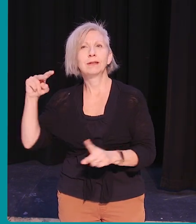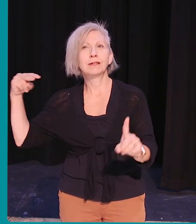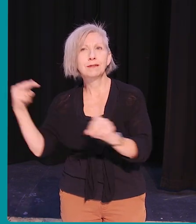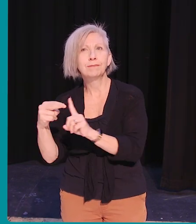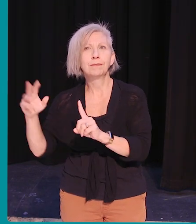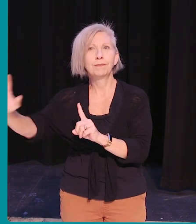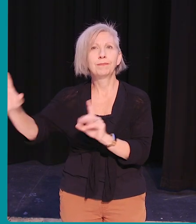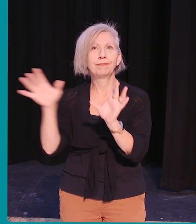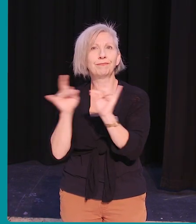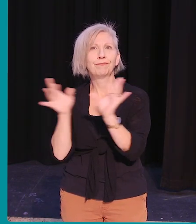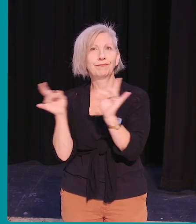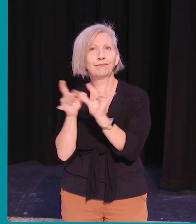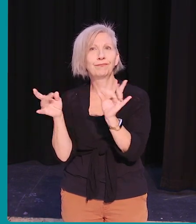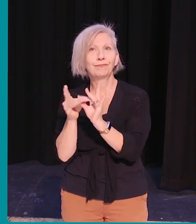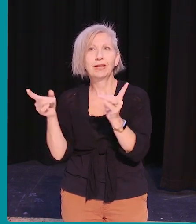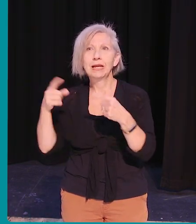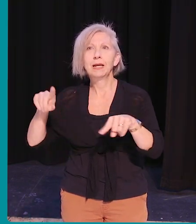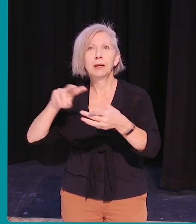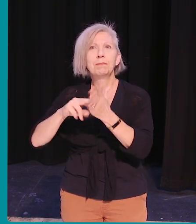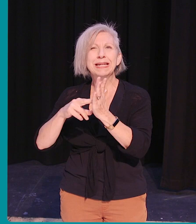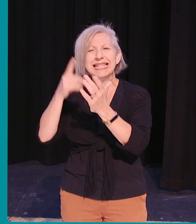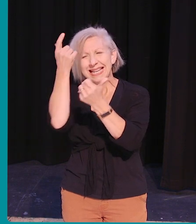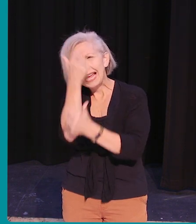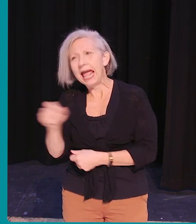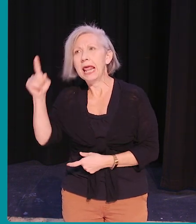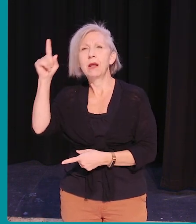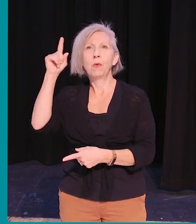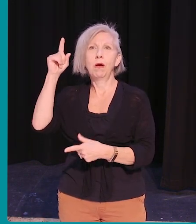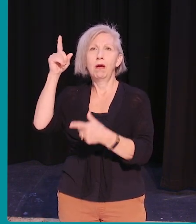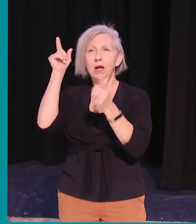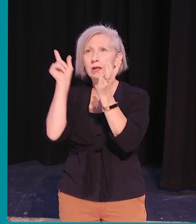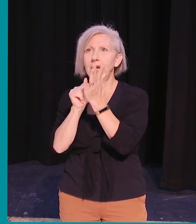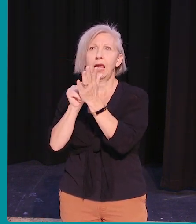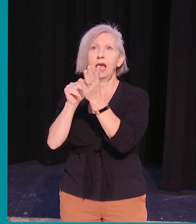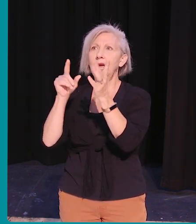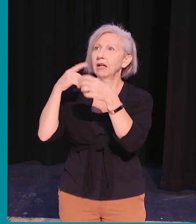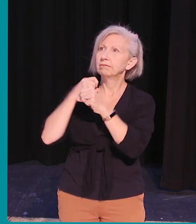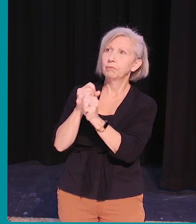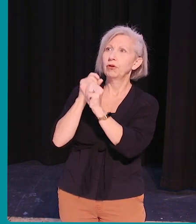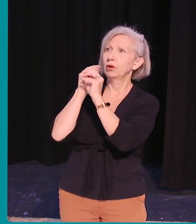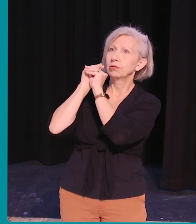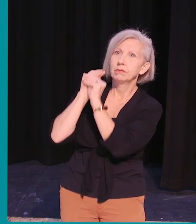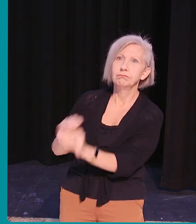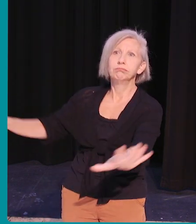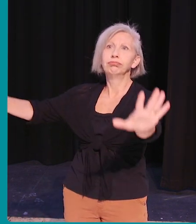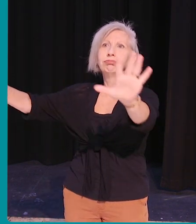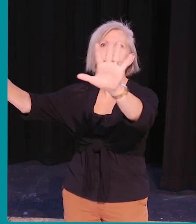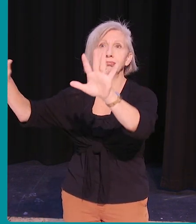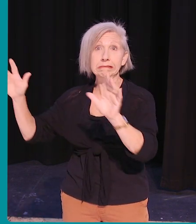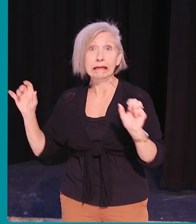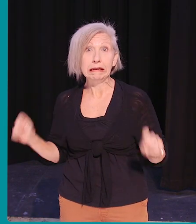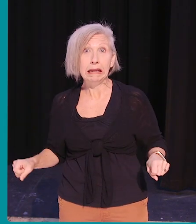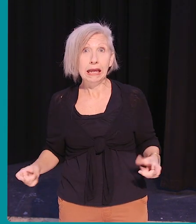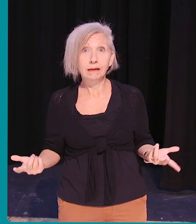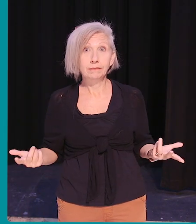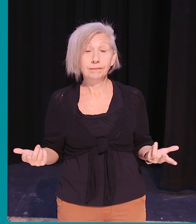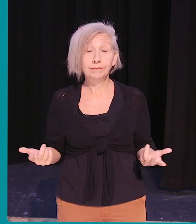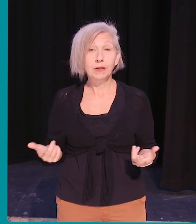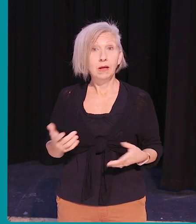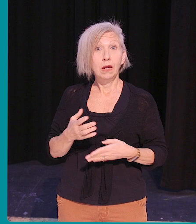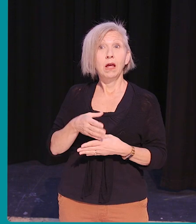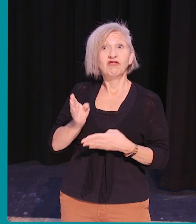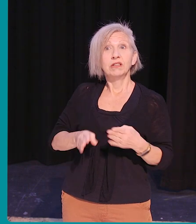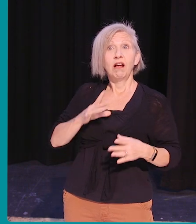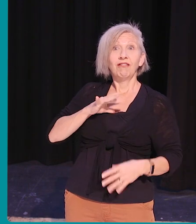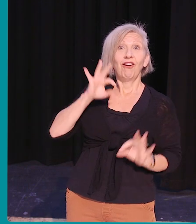of crap out there. Right? And the problem is that nobody's filtering for us anymore because the filtering decision has moved from some